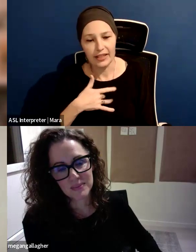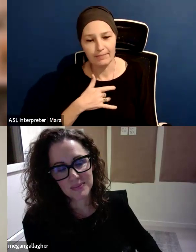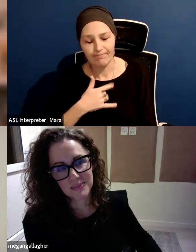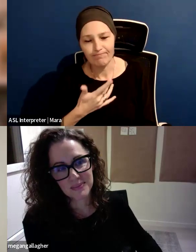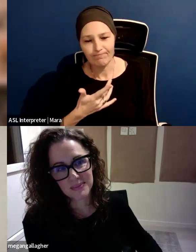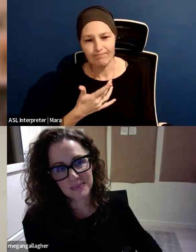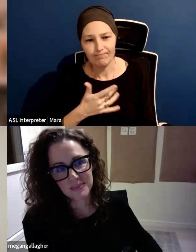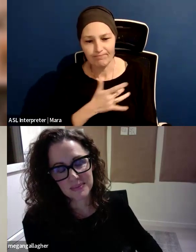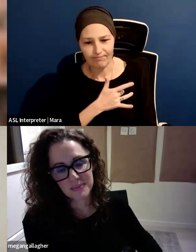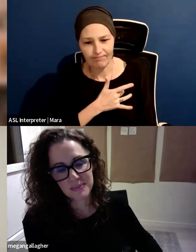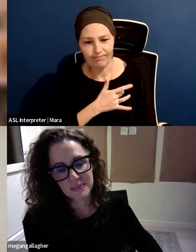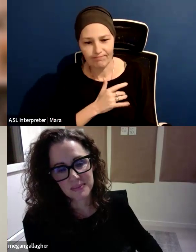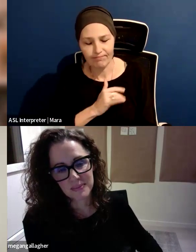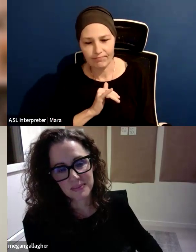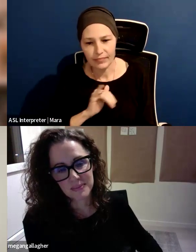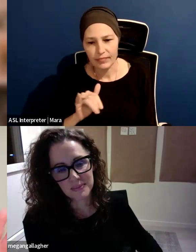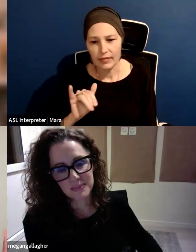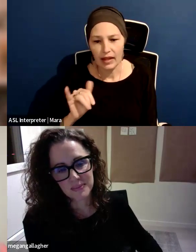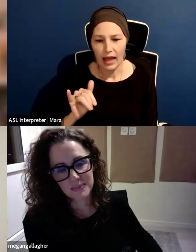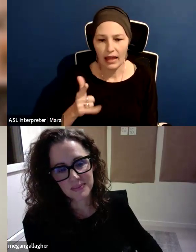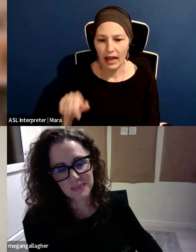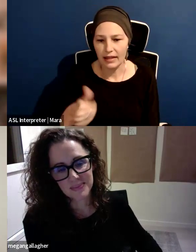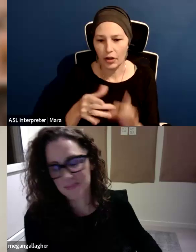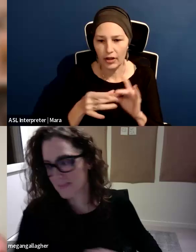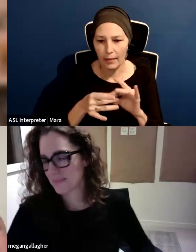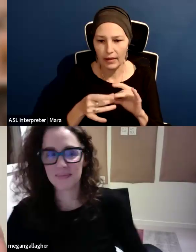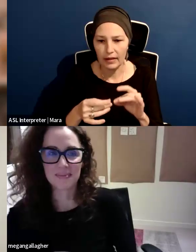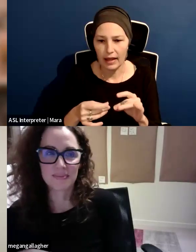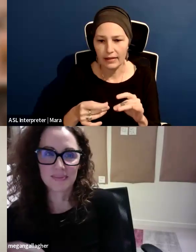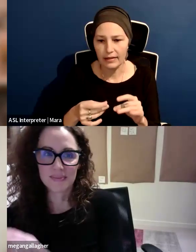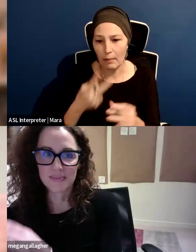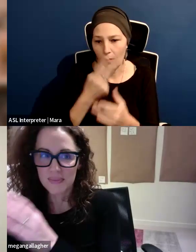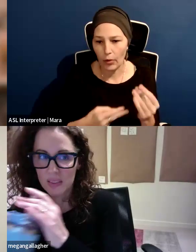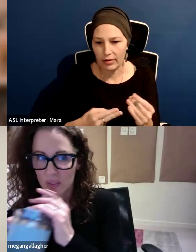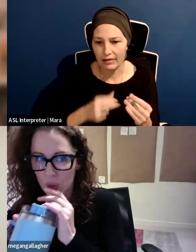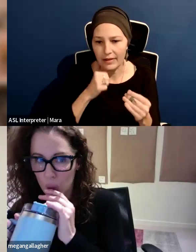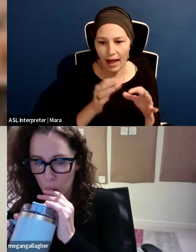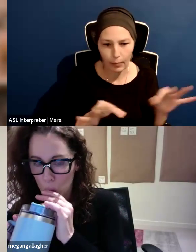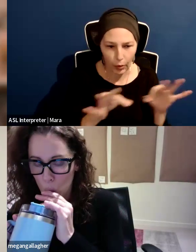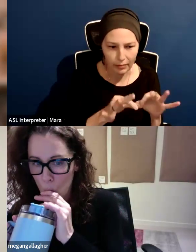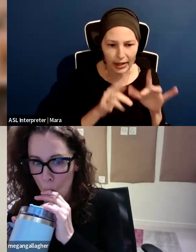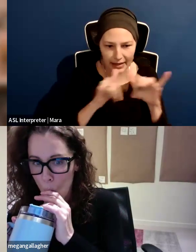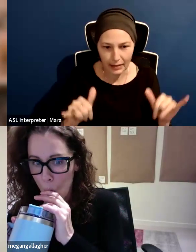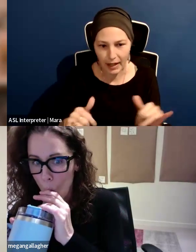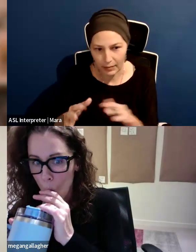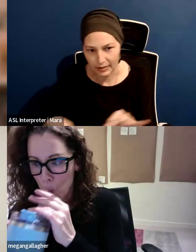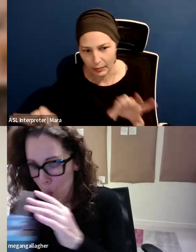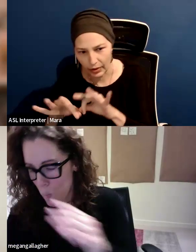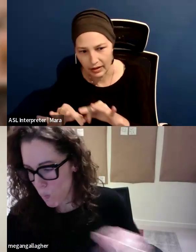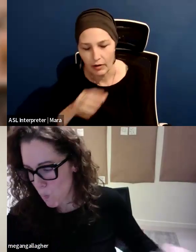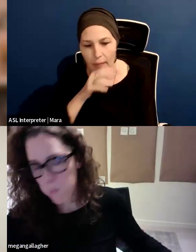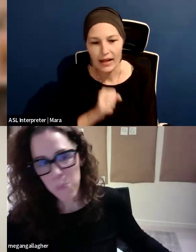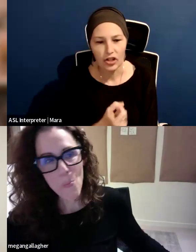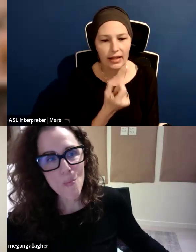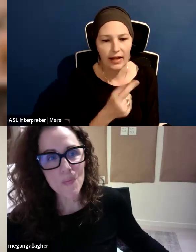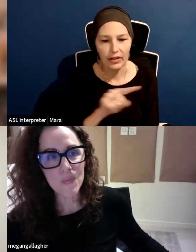well, this is both irrelevant and very relevant, that from age 11 to 18, I used a mobility scooter. And then